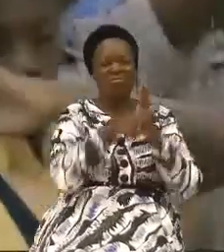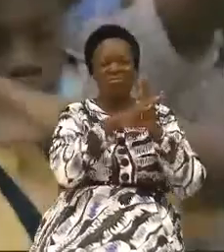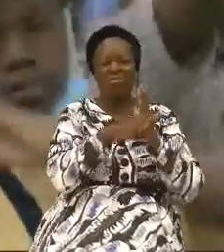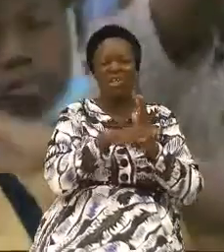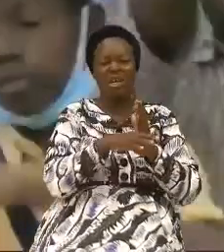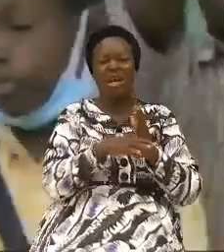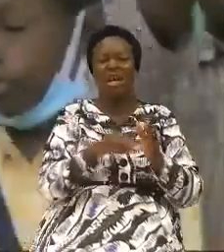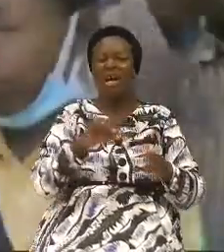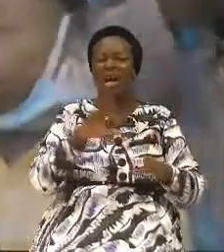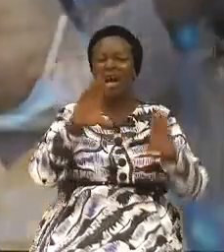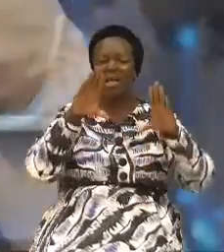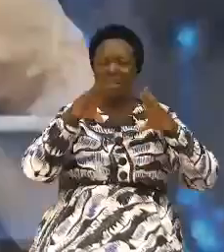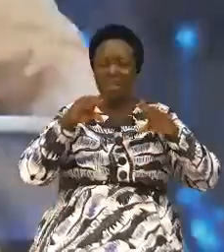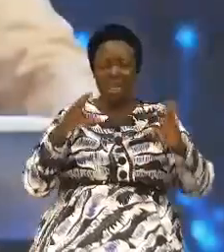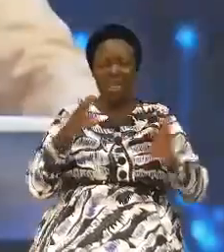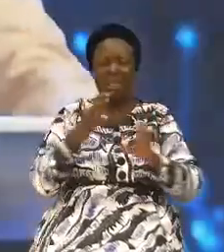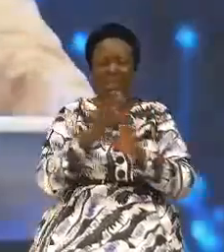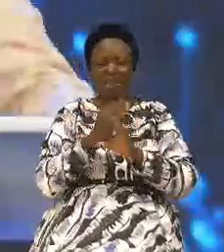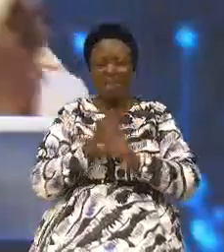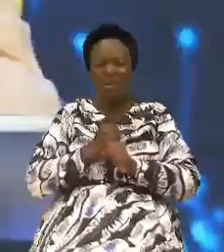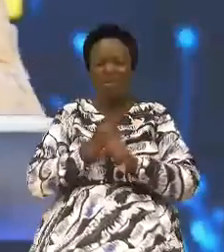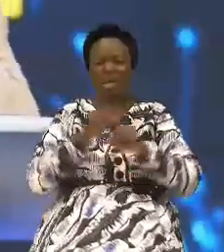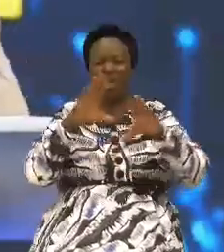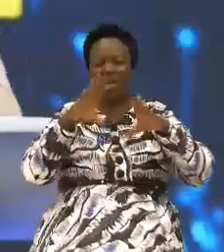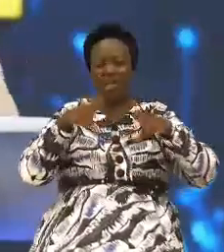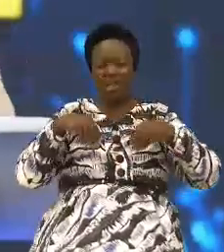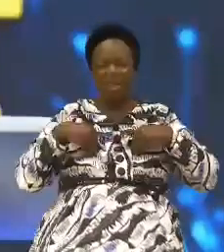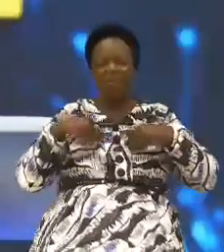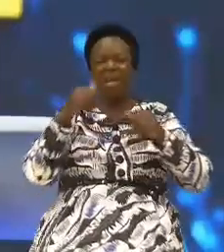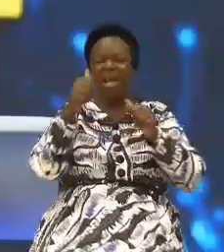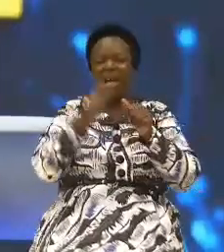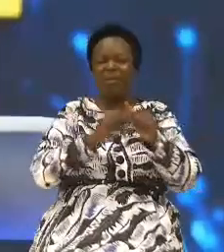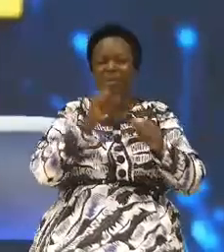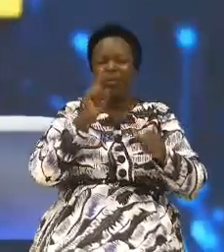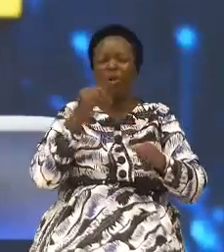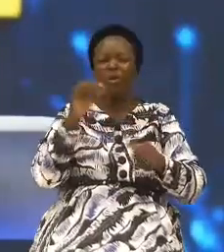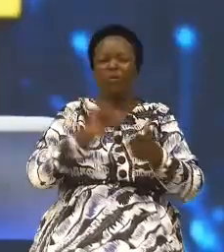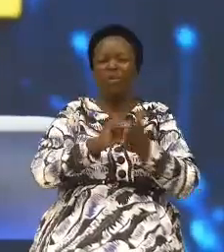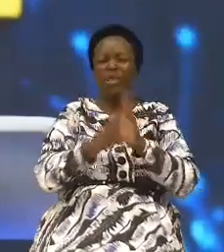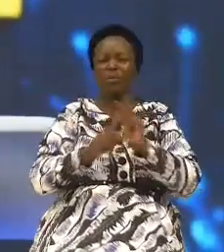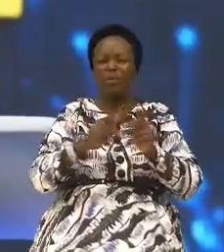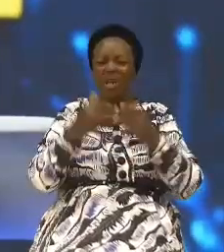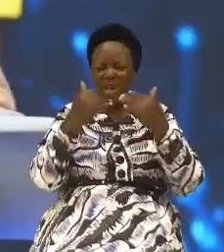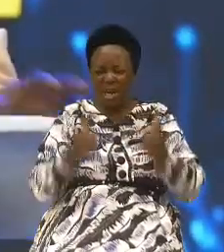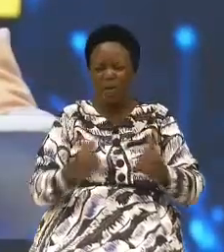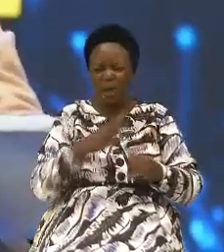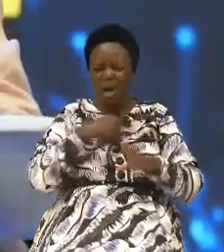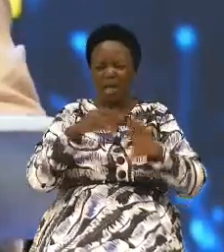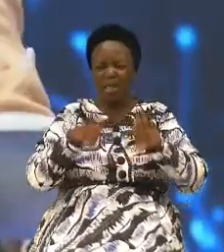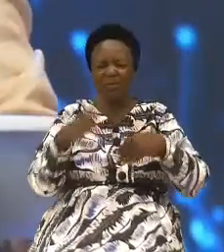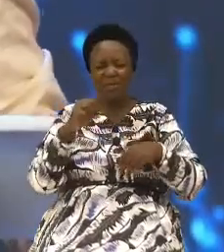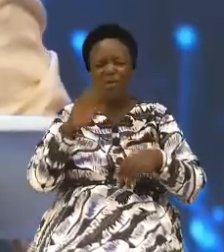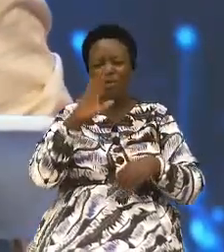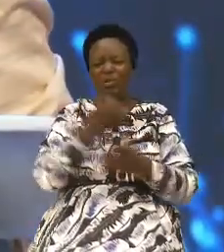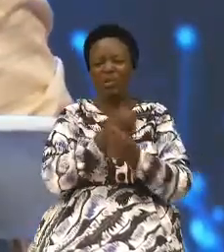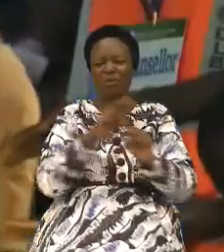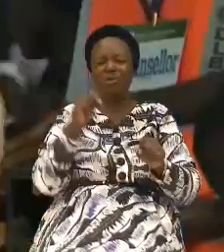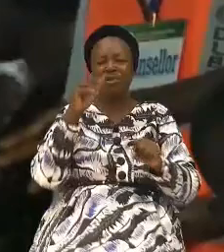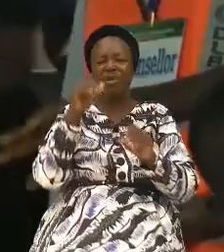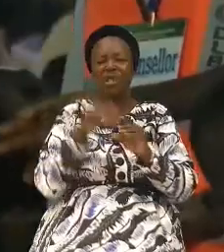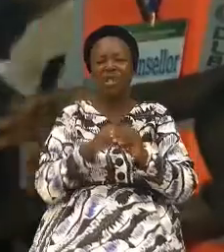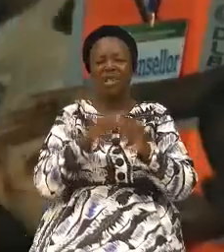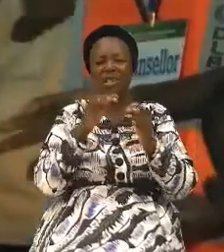Accept every one of these people right now and give them your salvation in